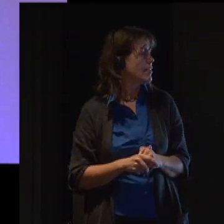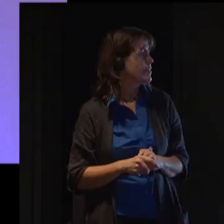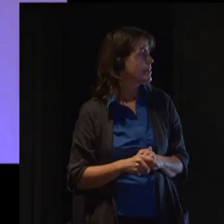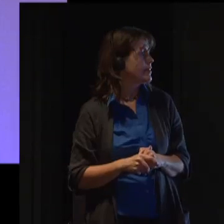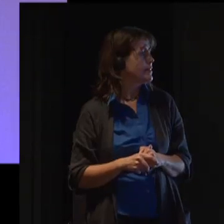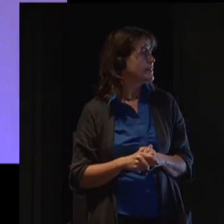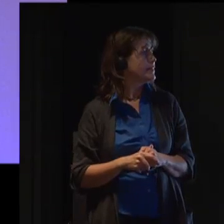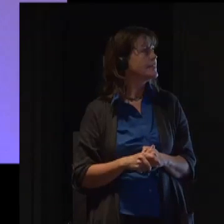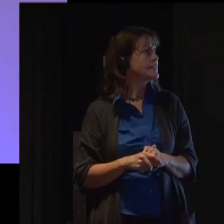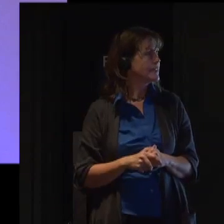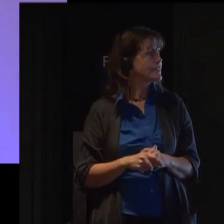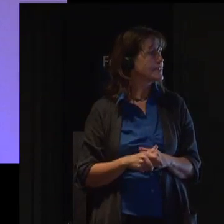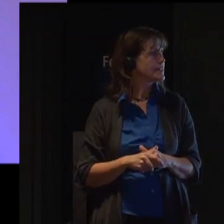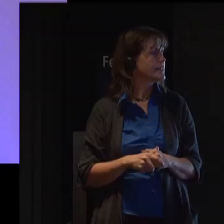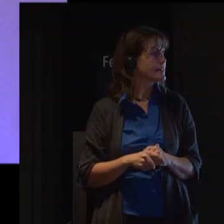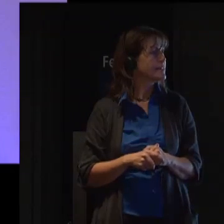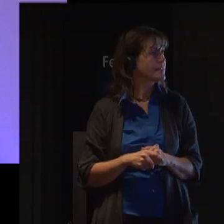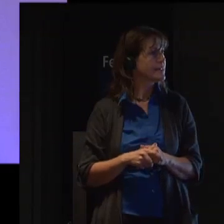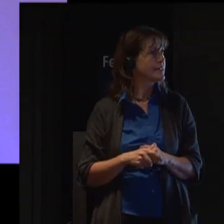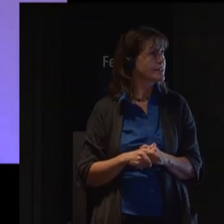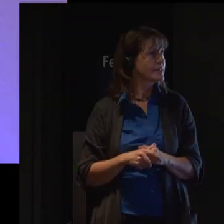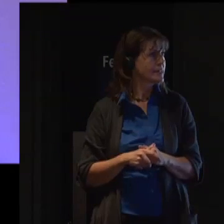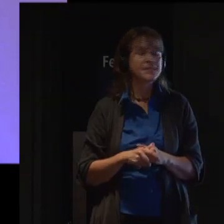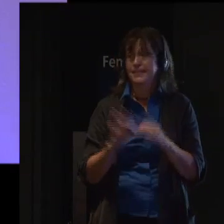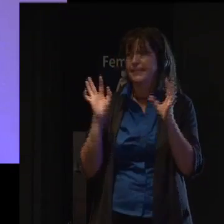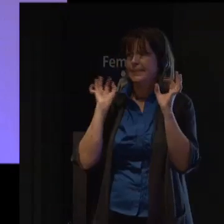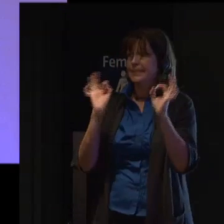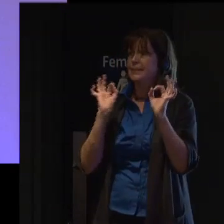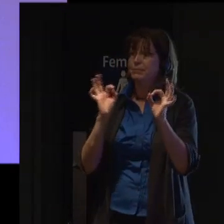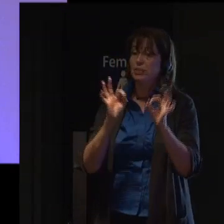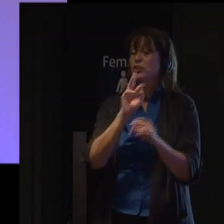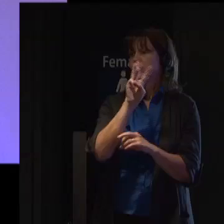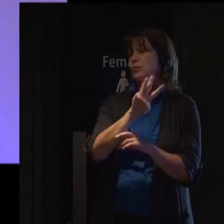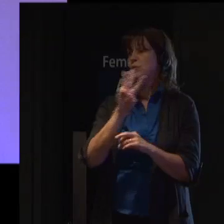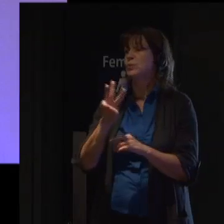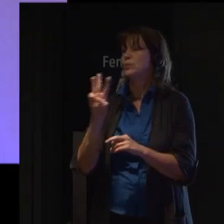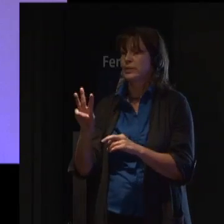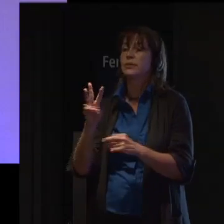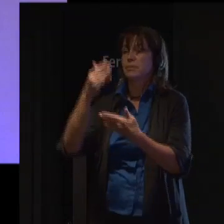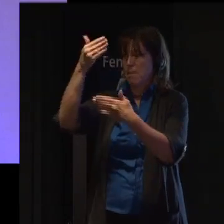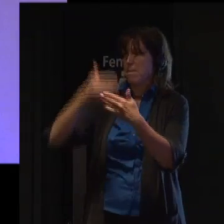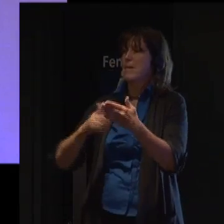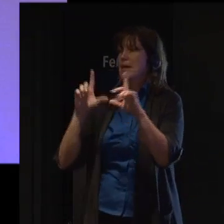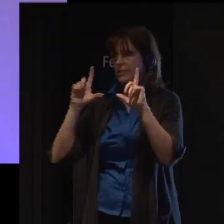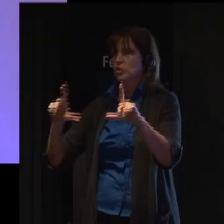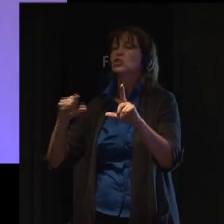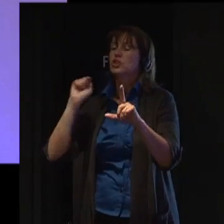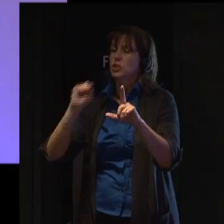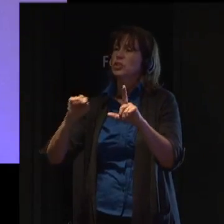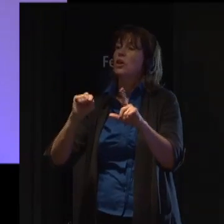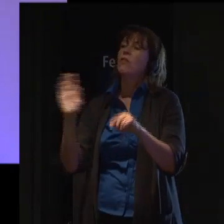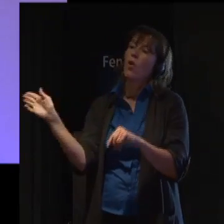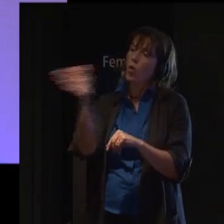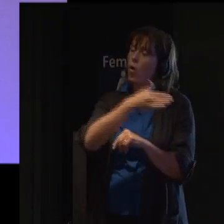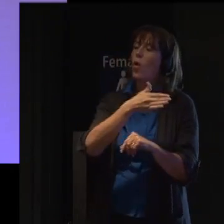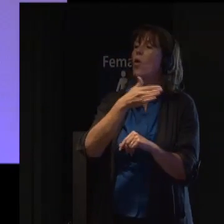for the tournament, and it's a special special page for all partially sighted